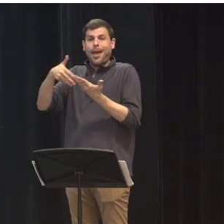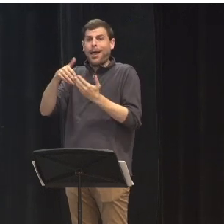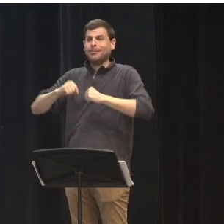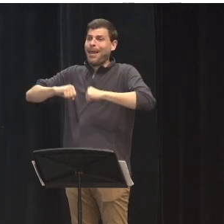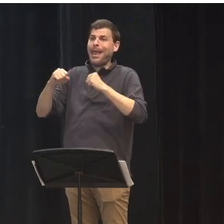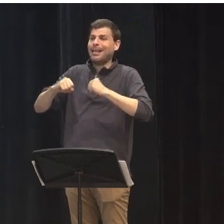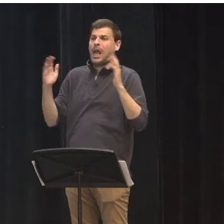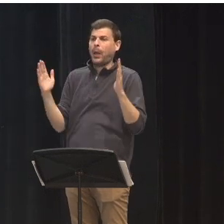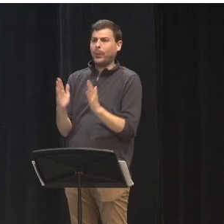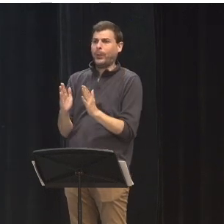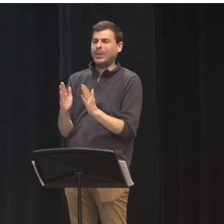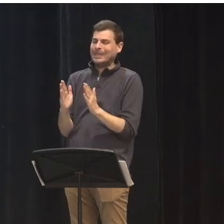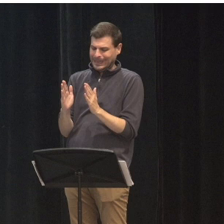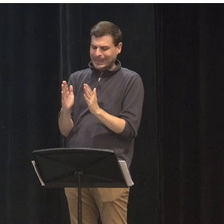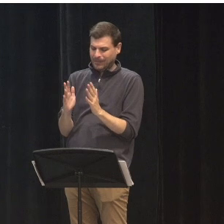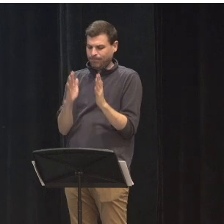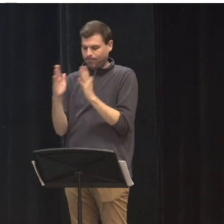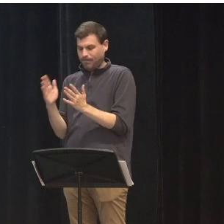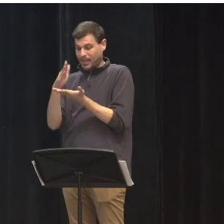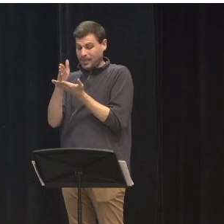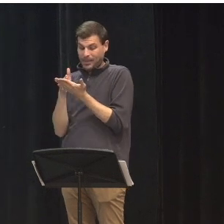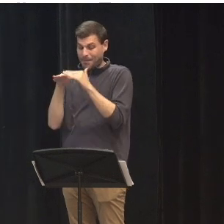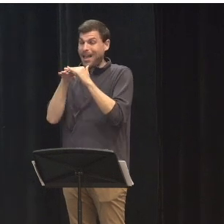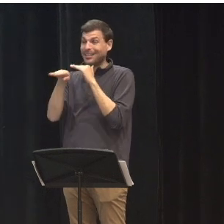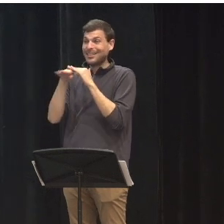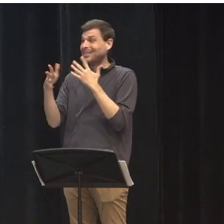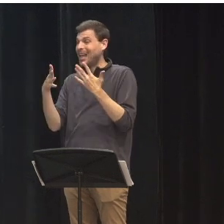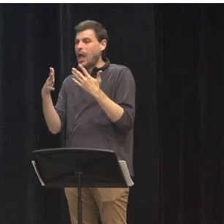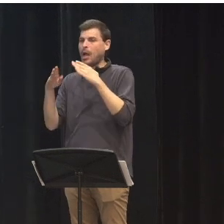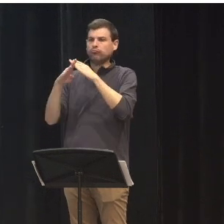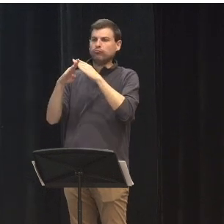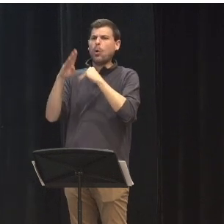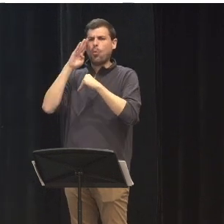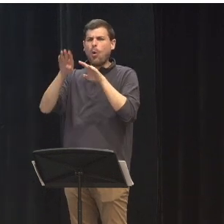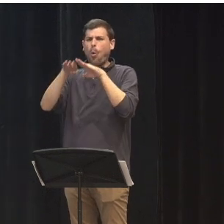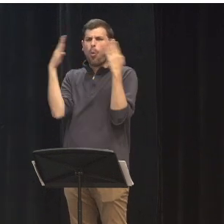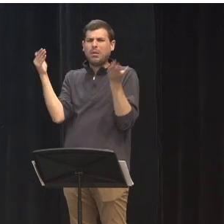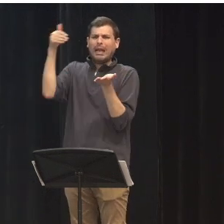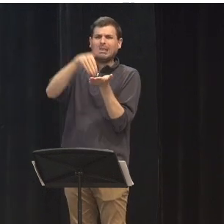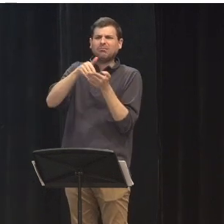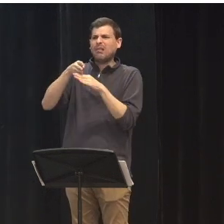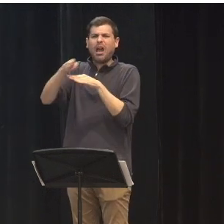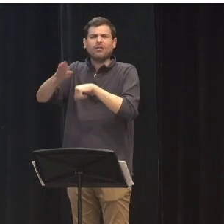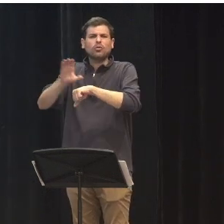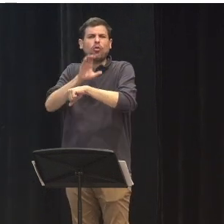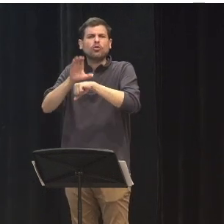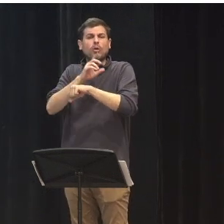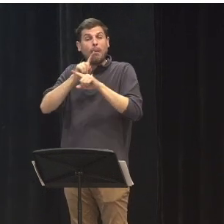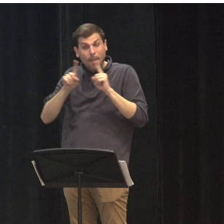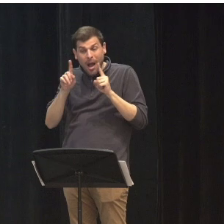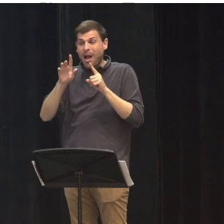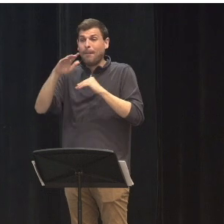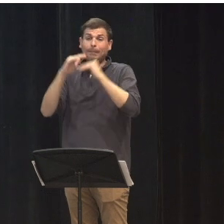impacts due to the loss of accessibility of open space. It will all be restored post-construction, but there will be a period of construction where there